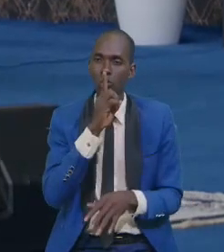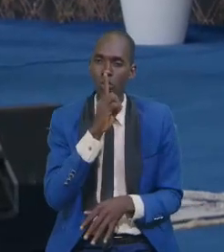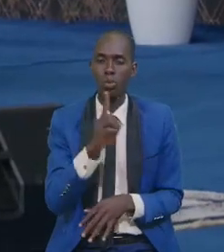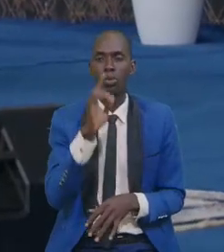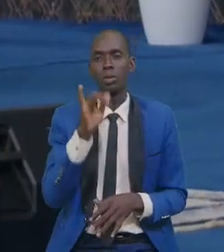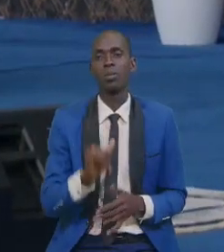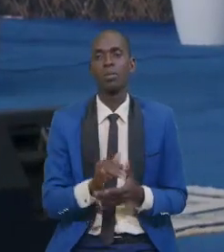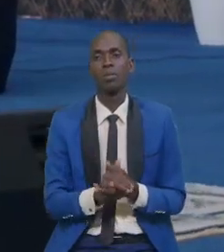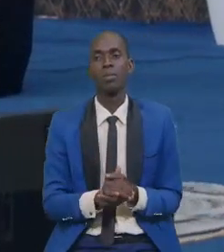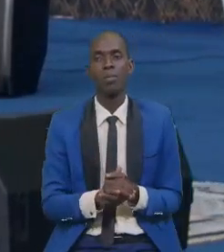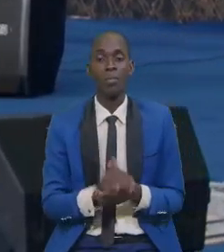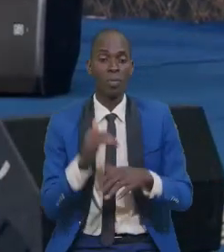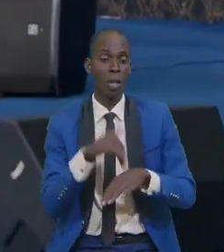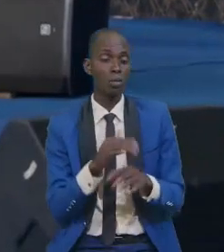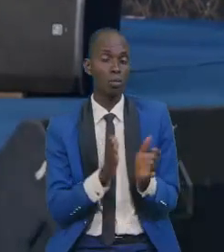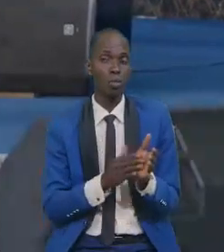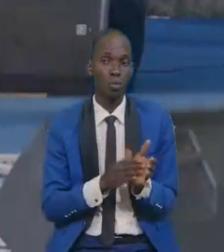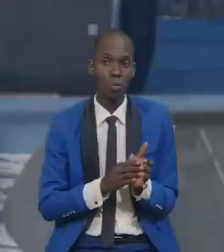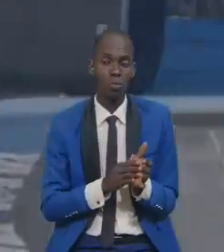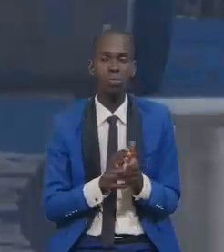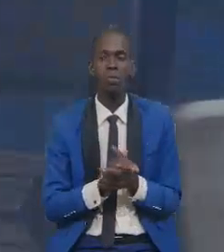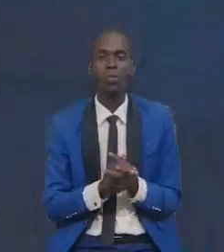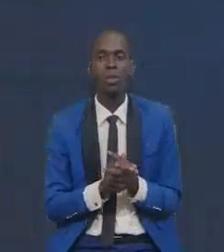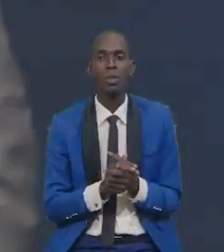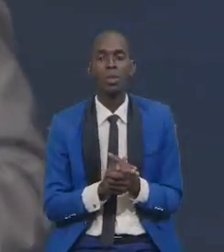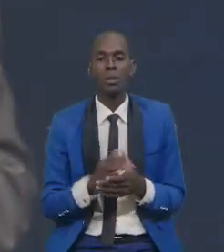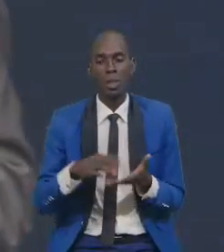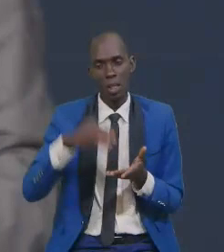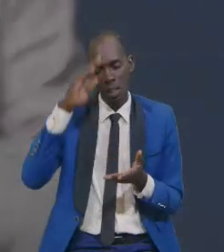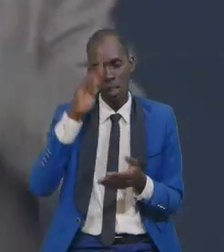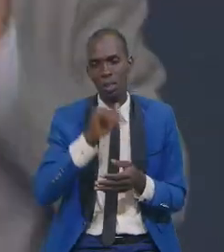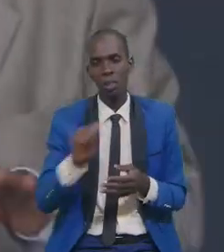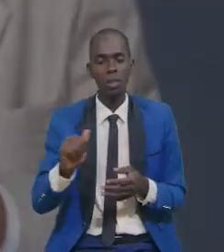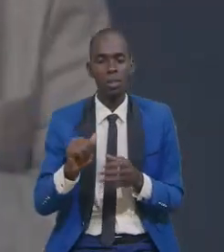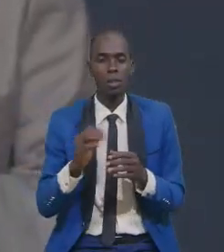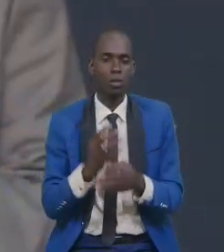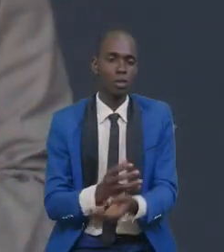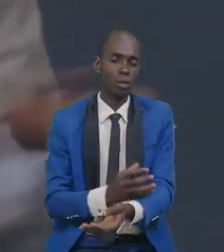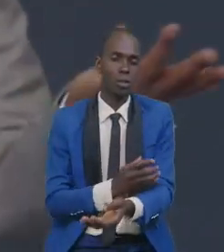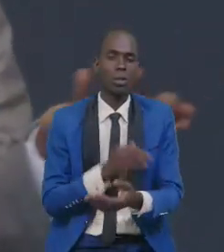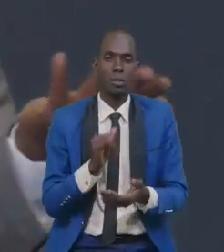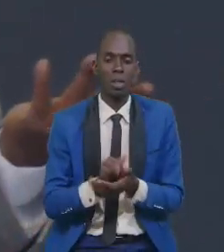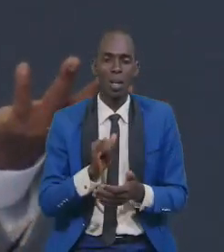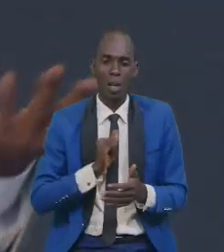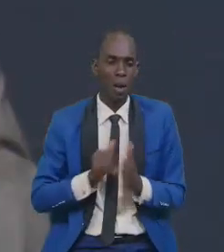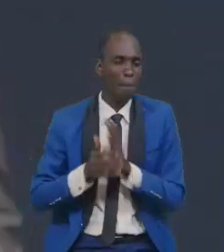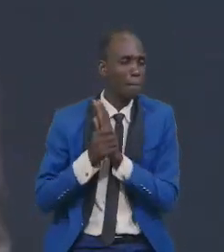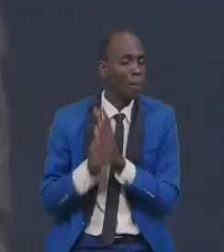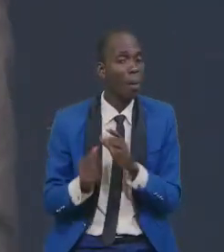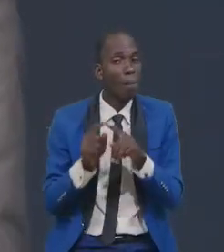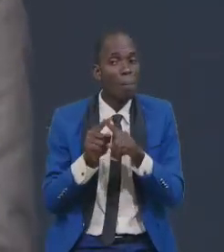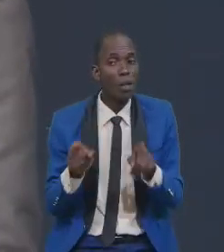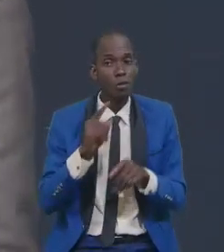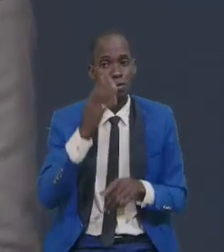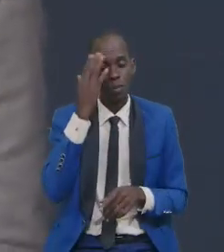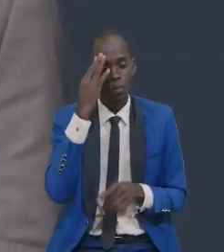At school, I learned a subject that I mastered. But you know, since